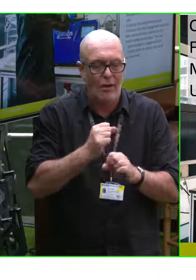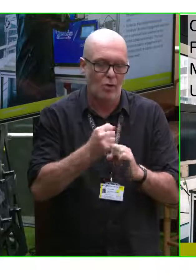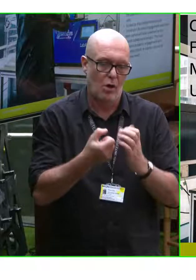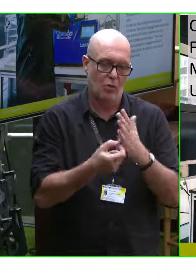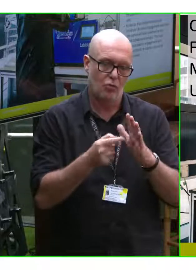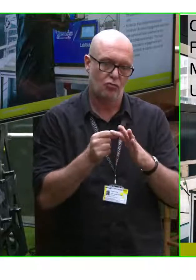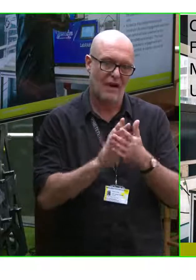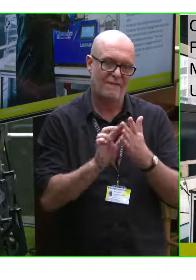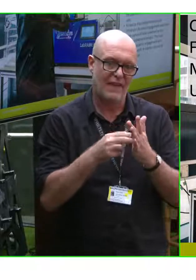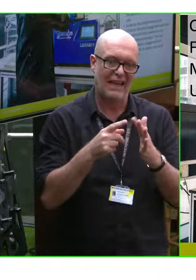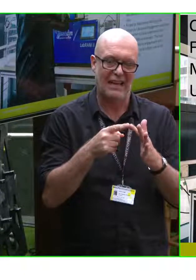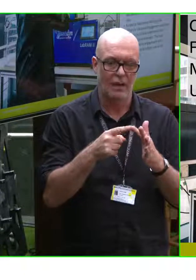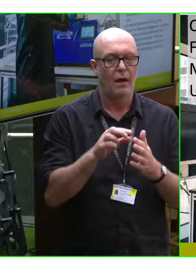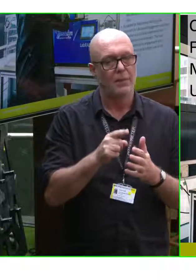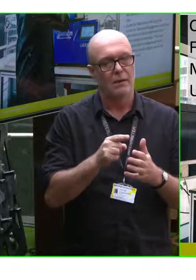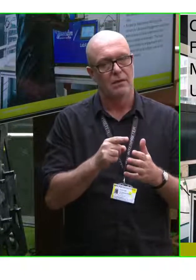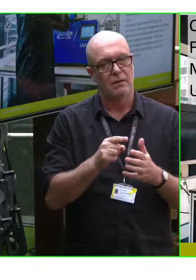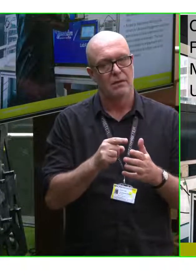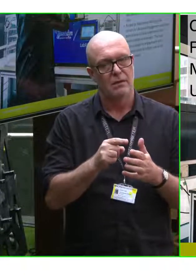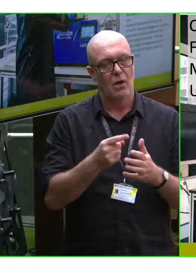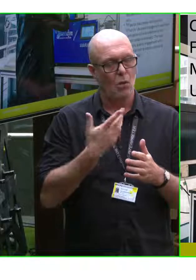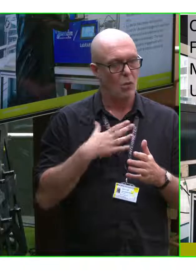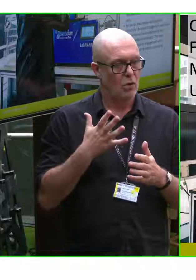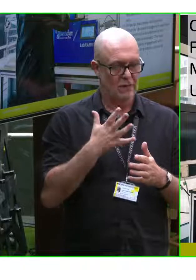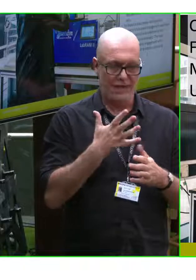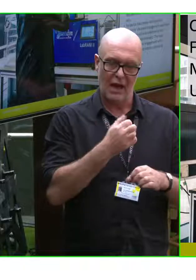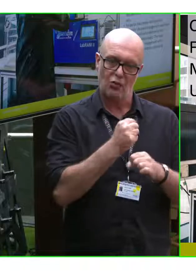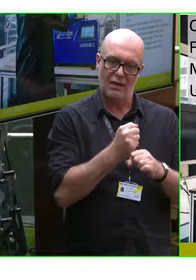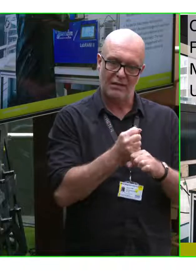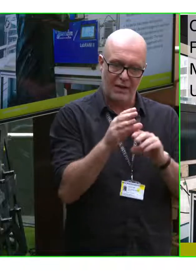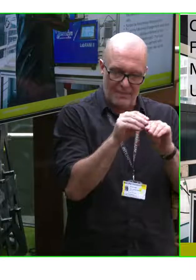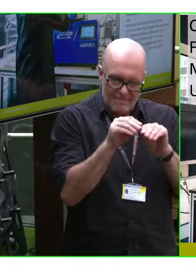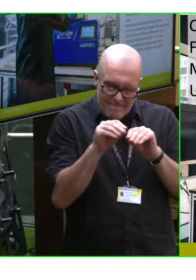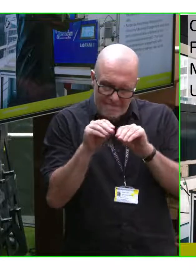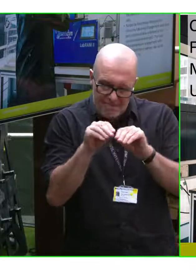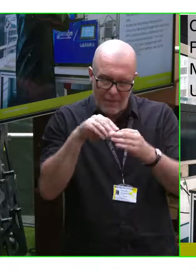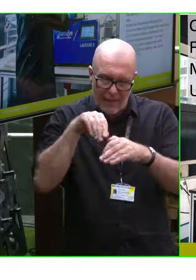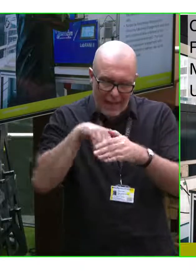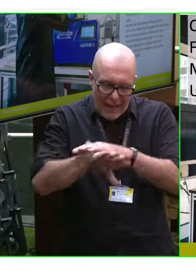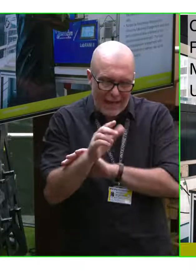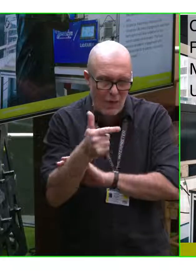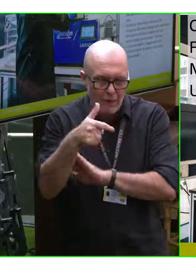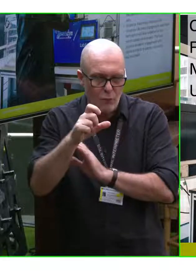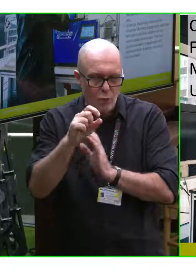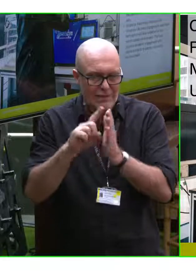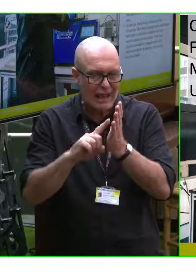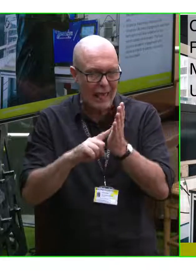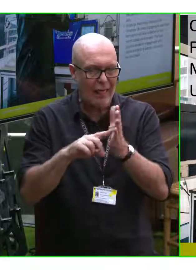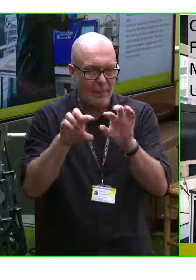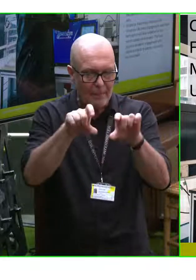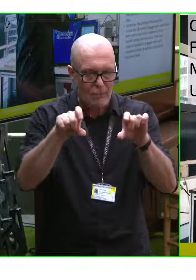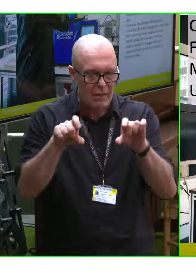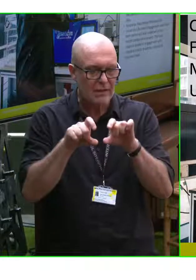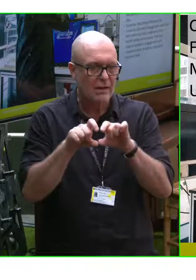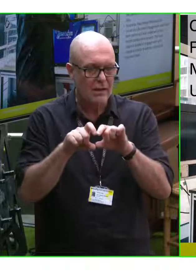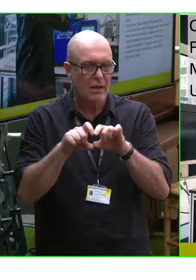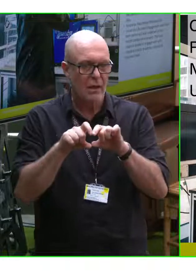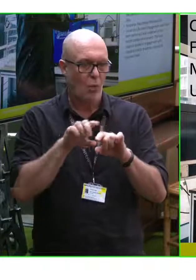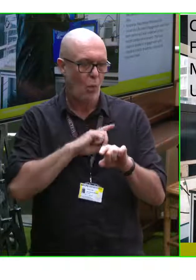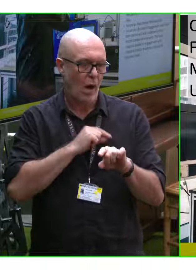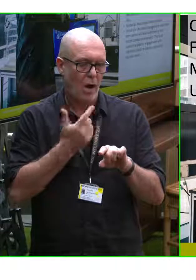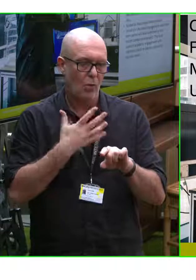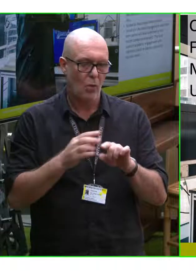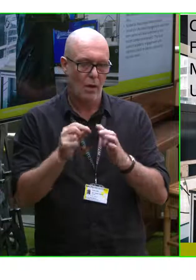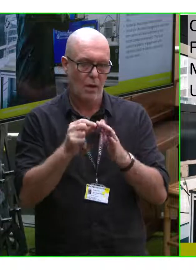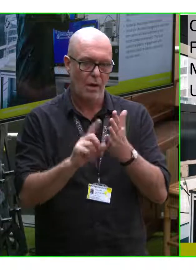looking at introducing graphene within to the fuel cell membrane, because that's what we're trying to eradicate. We're trying to eradicate or reduce that platinum content, and that